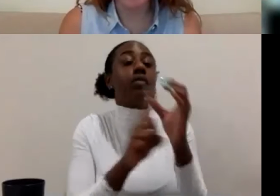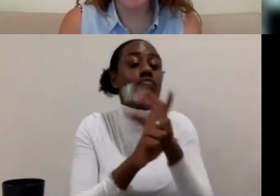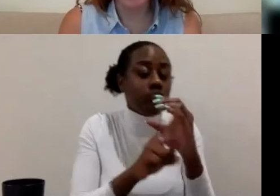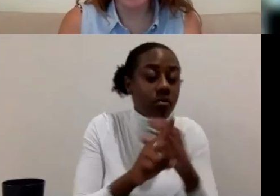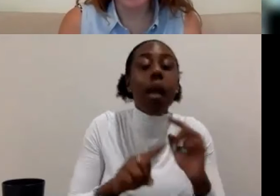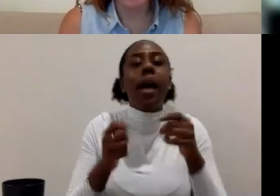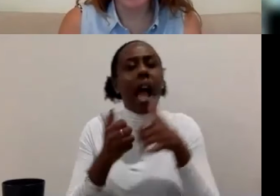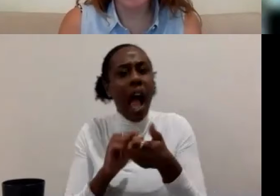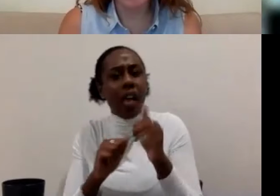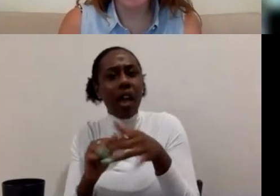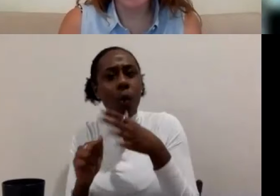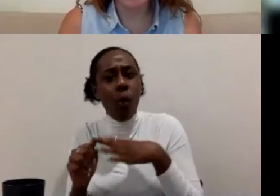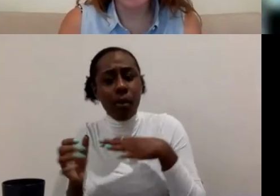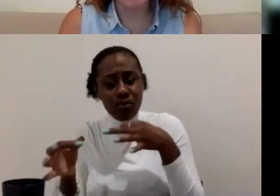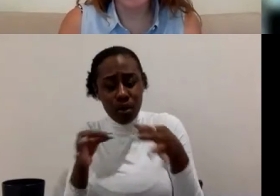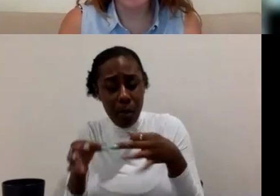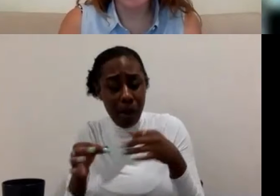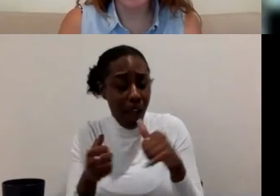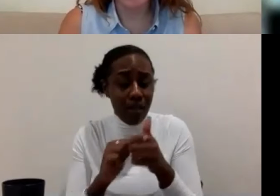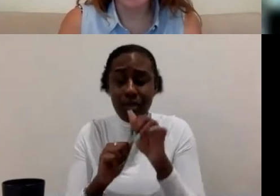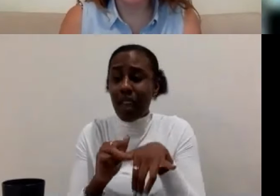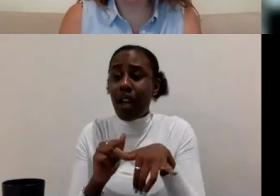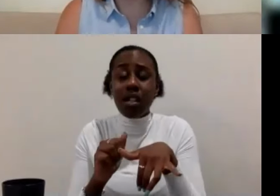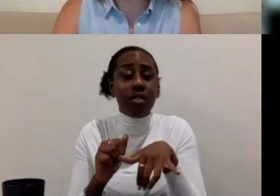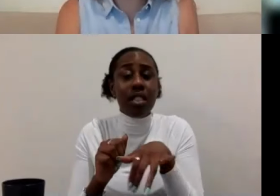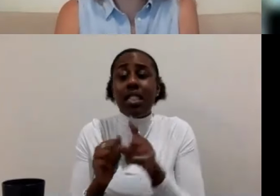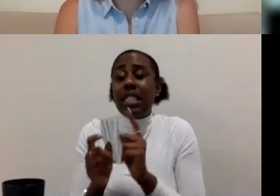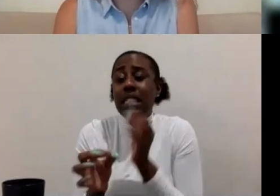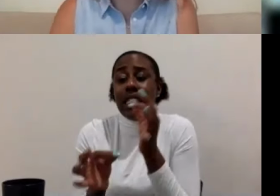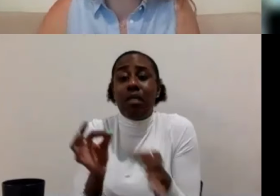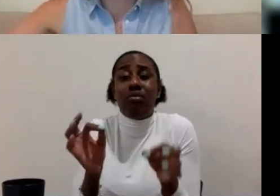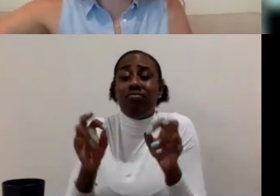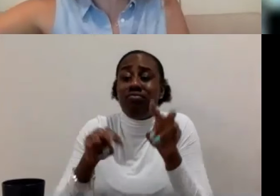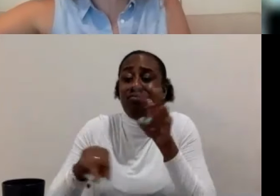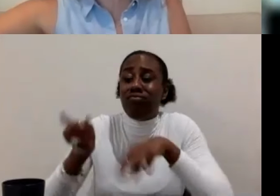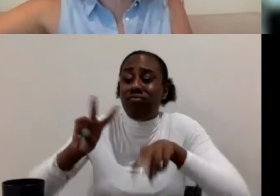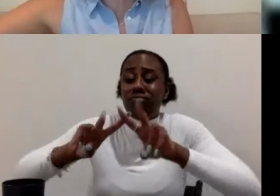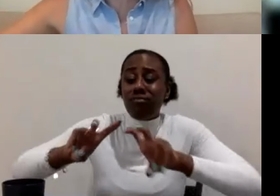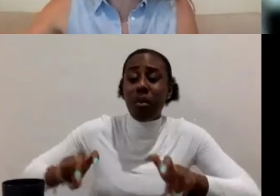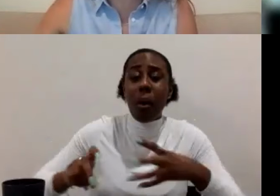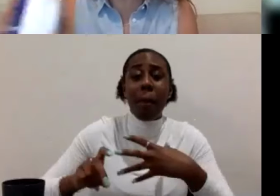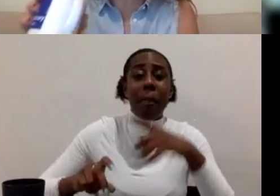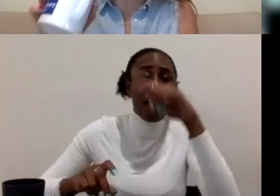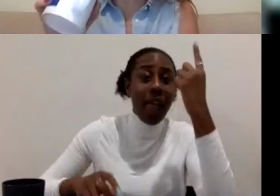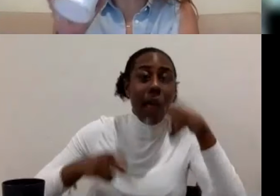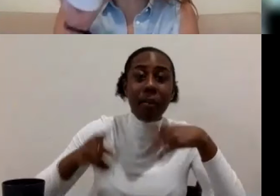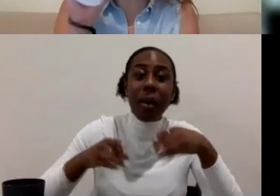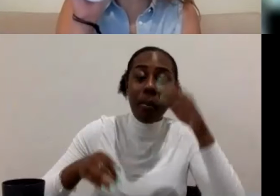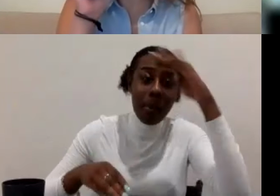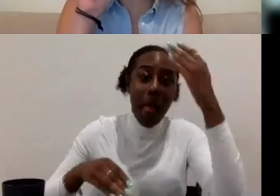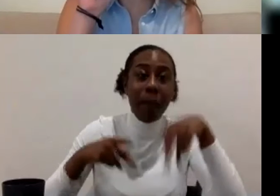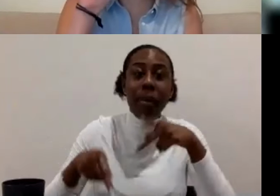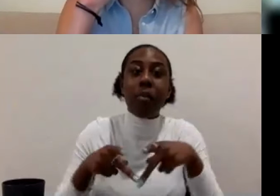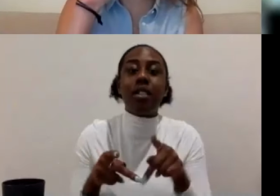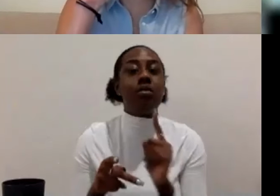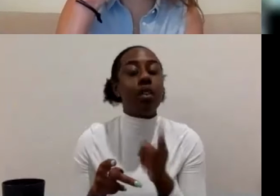really indiscriminate surveillance of Black folks just really speaks to the racial profiling that we